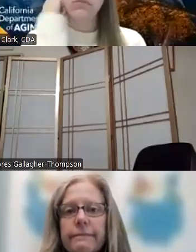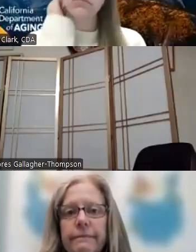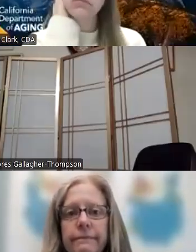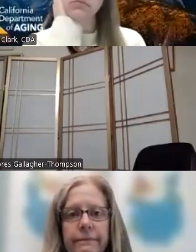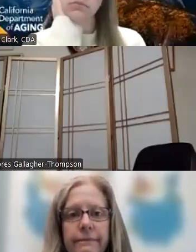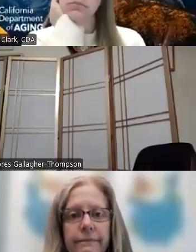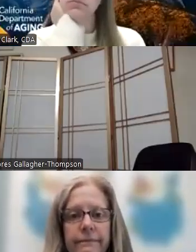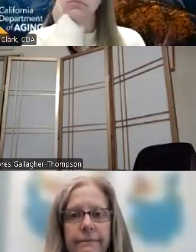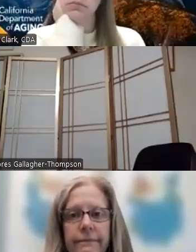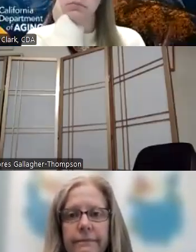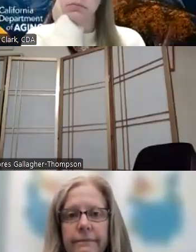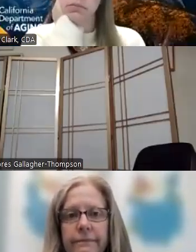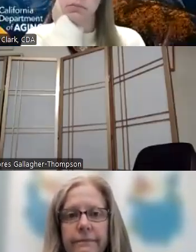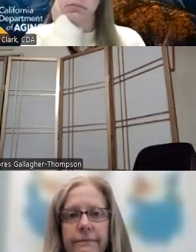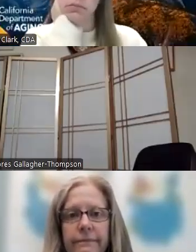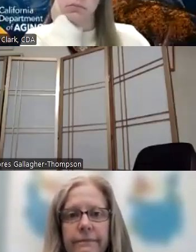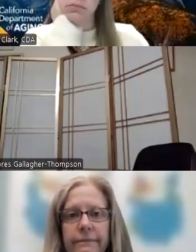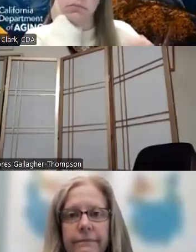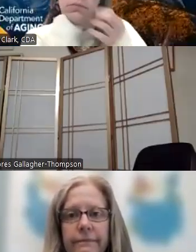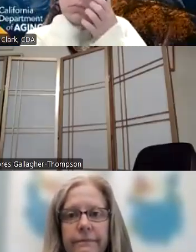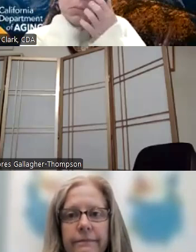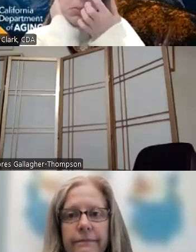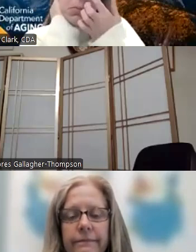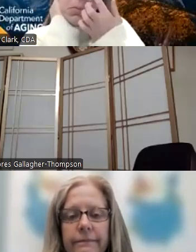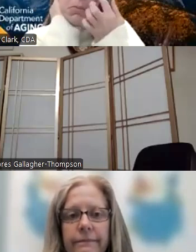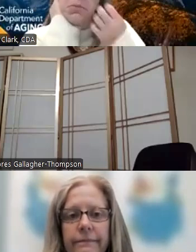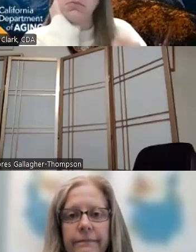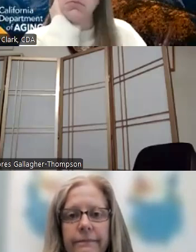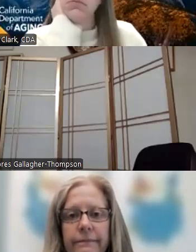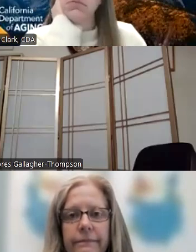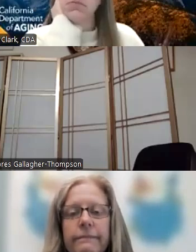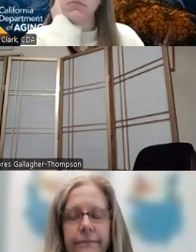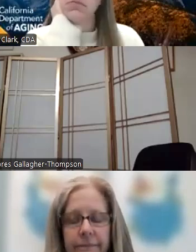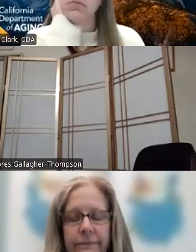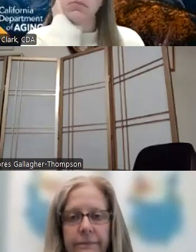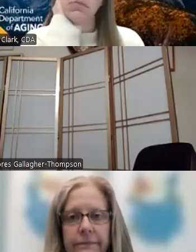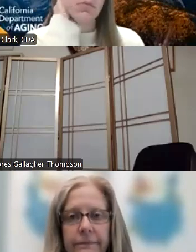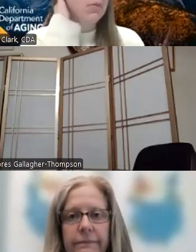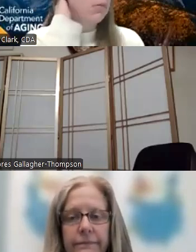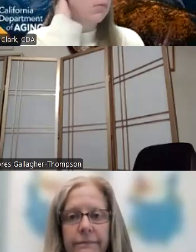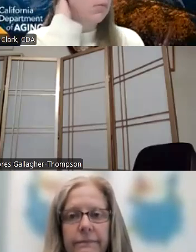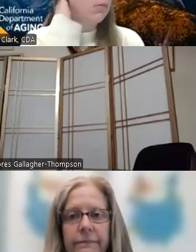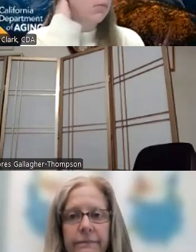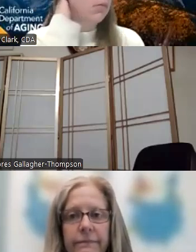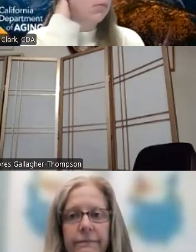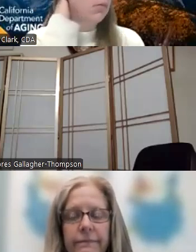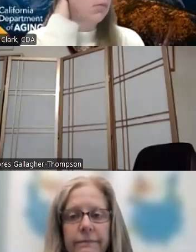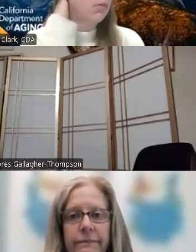the building blocks of a no wrong door system would be our aging and disability resource connections. Like I mentioned